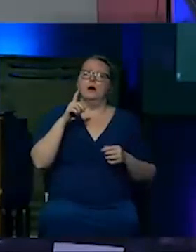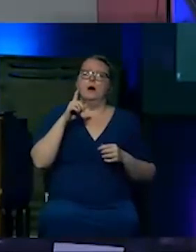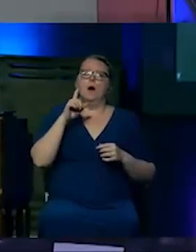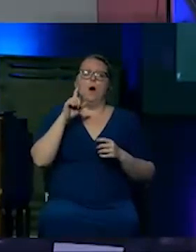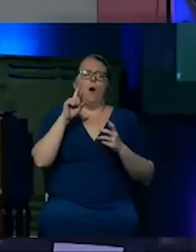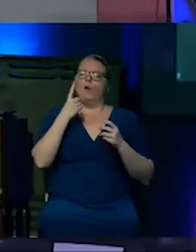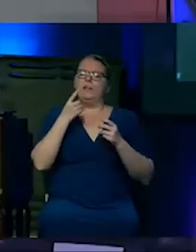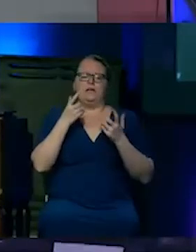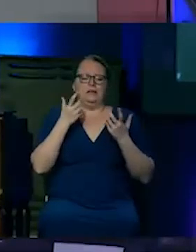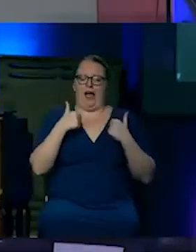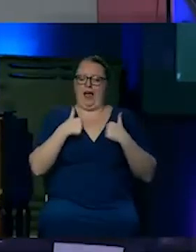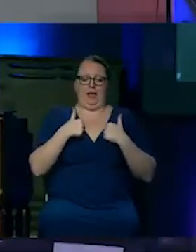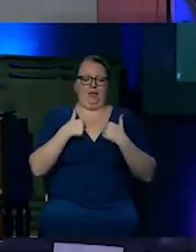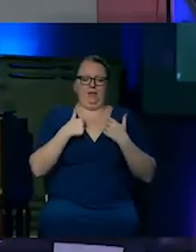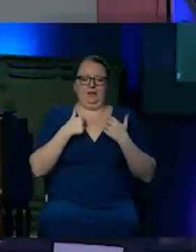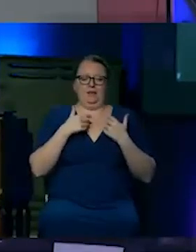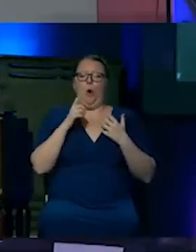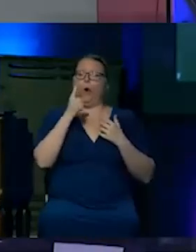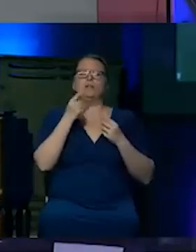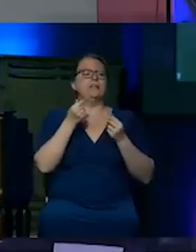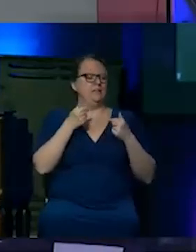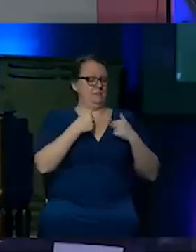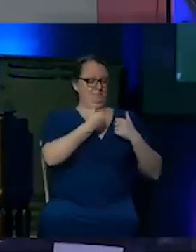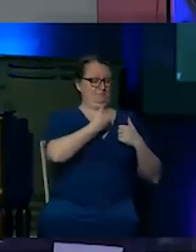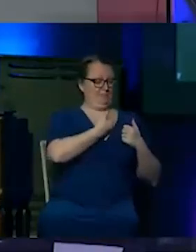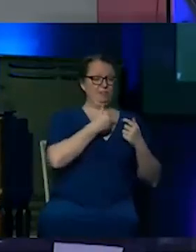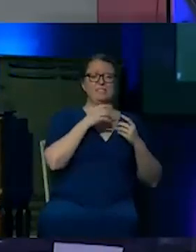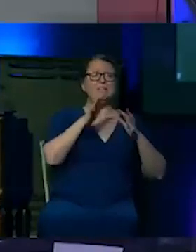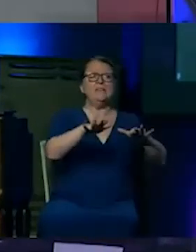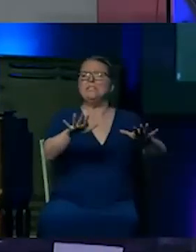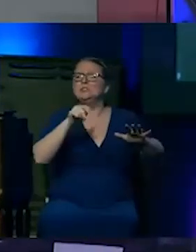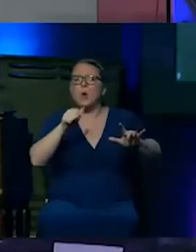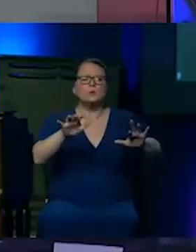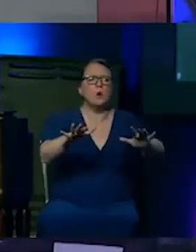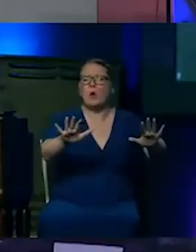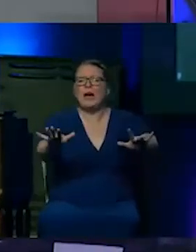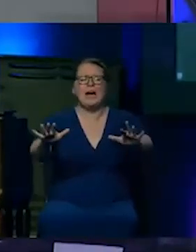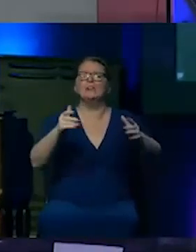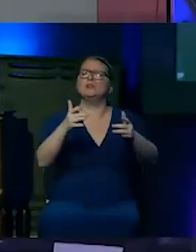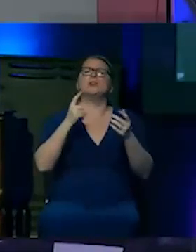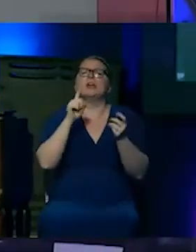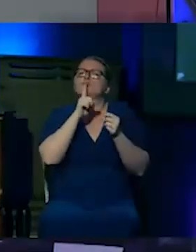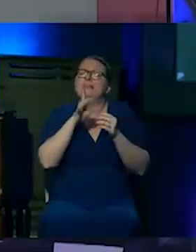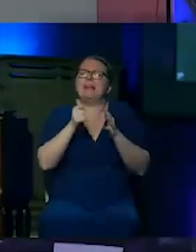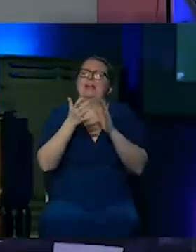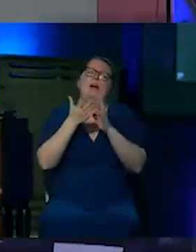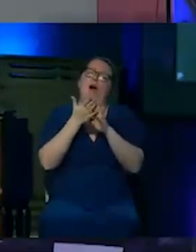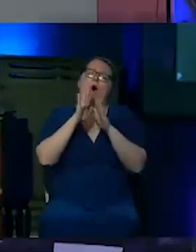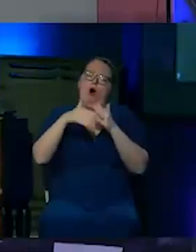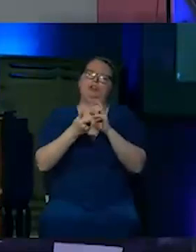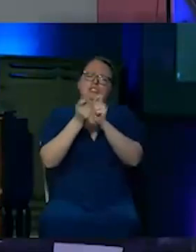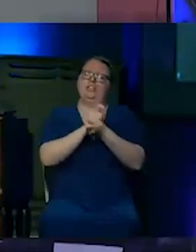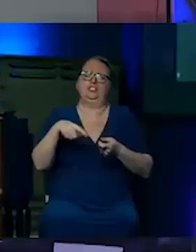off the edge of a cliff for so long before it changes you. A person can only beg so many pastors, elders, church